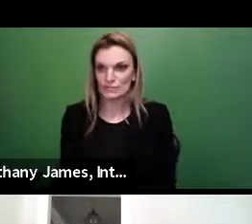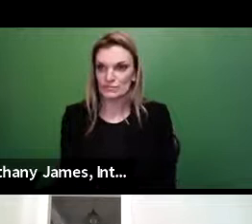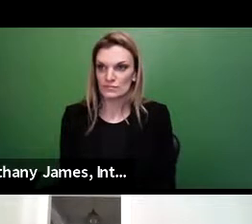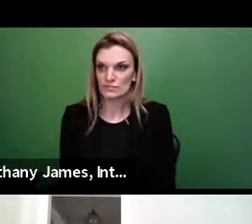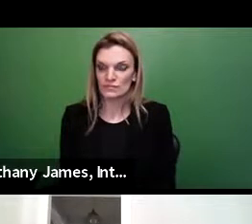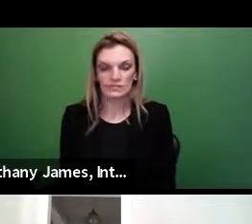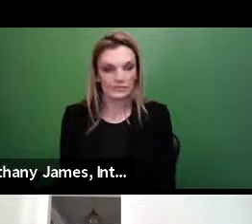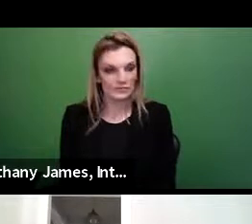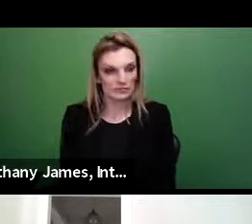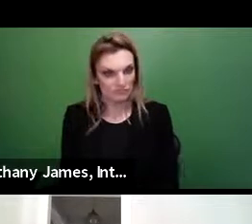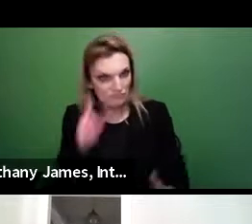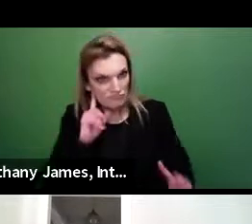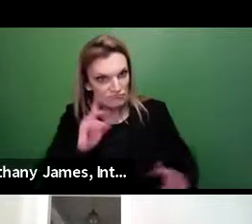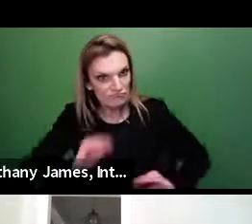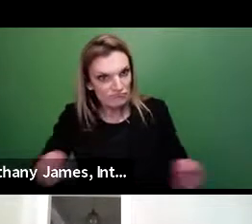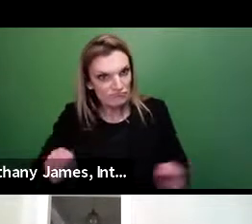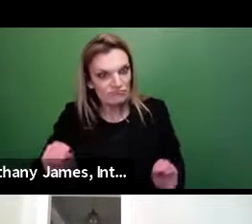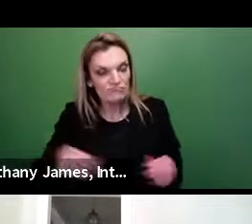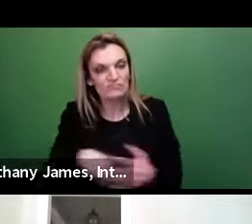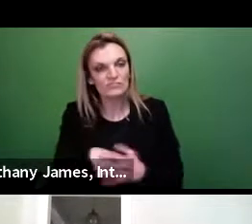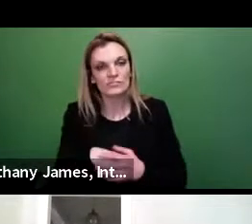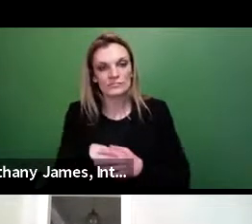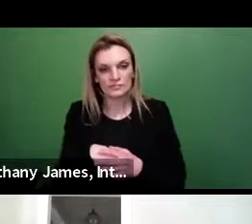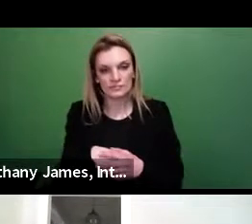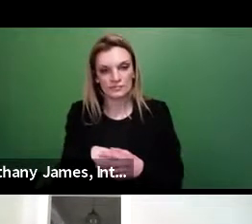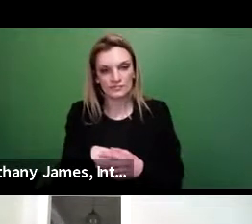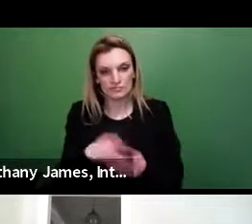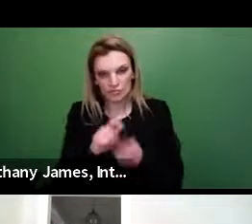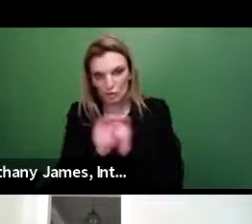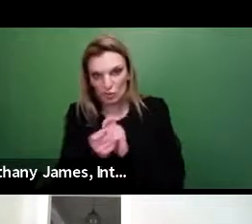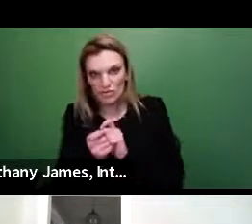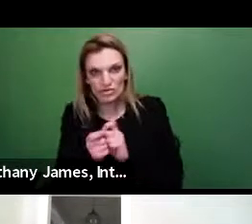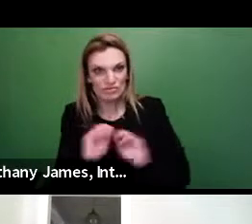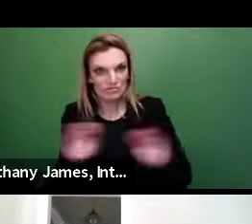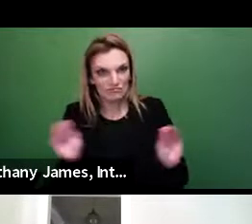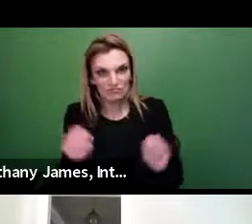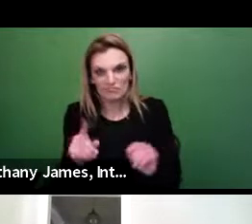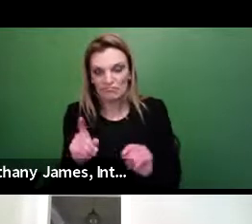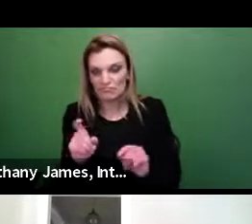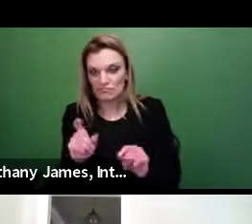Seeing, hearing no discussion or revisions. Madam Chair?